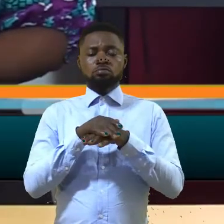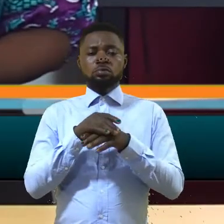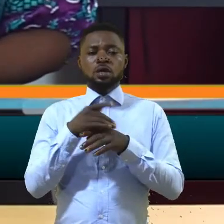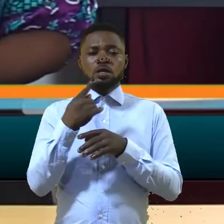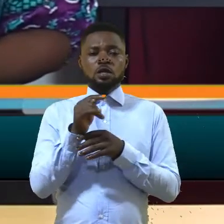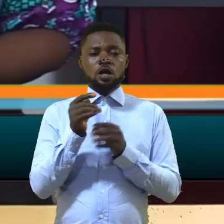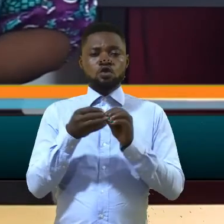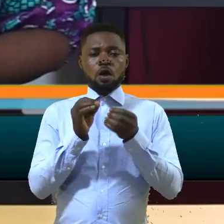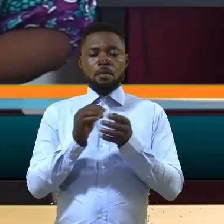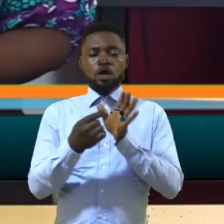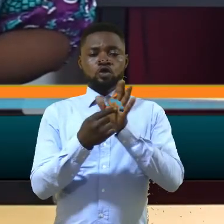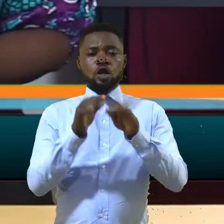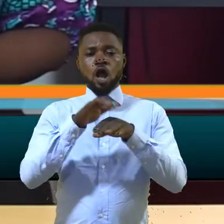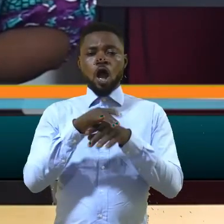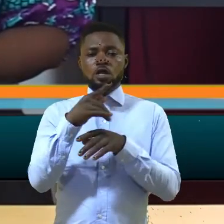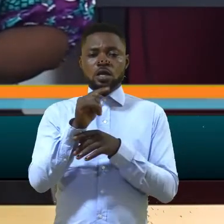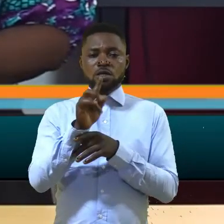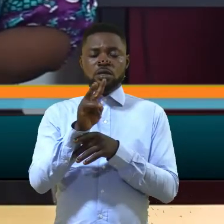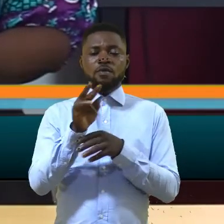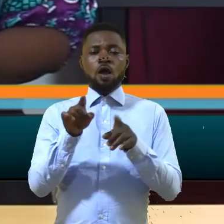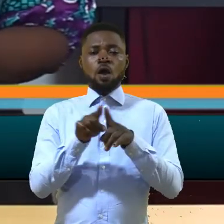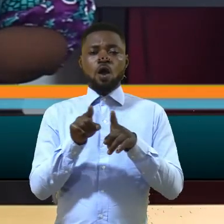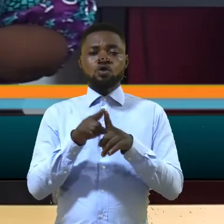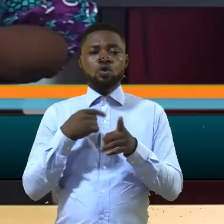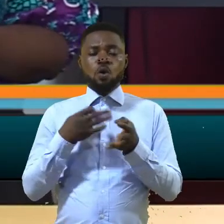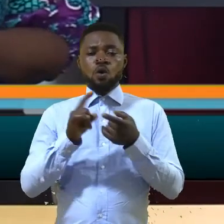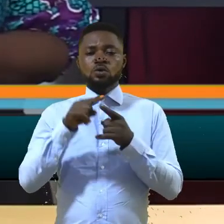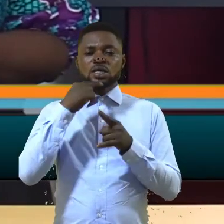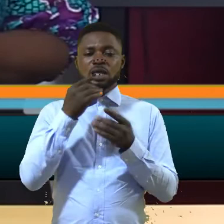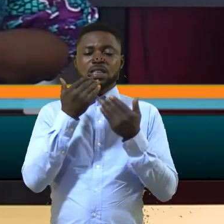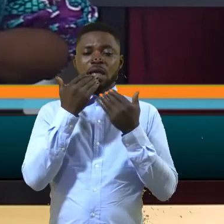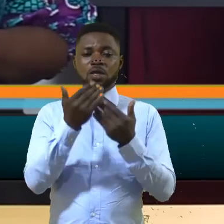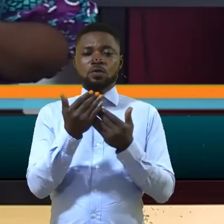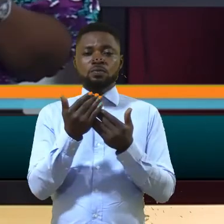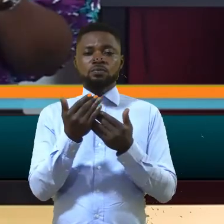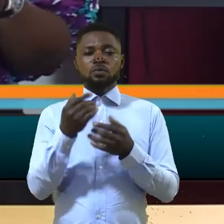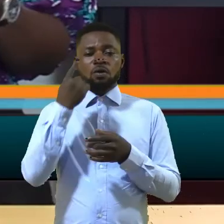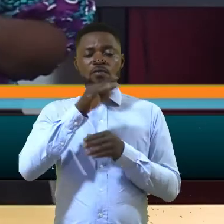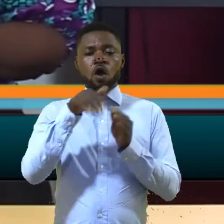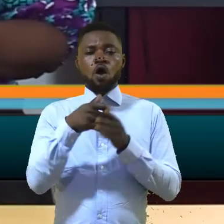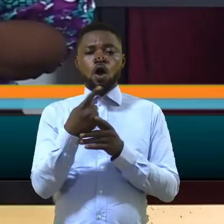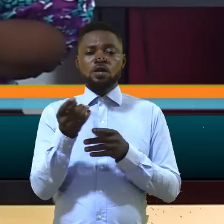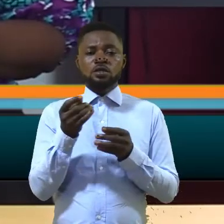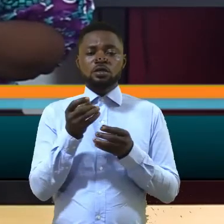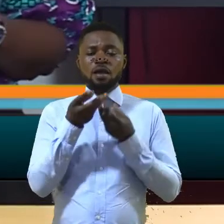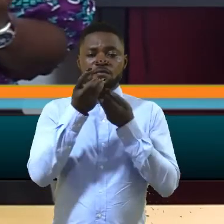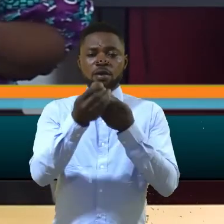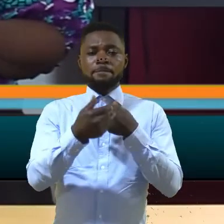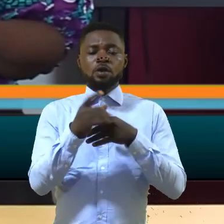number showing on your screen. Also, we want to say thank you for all the comments and the